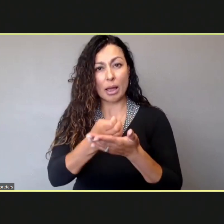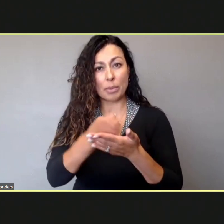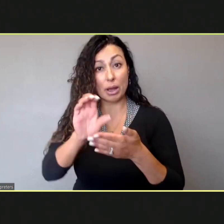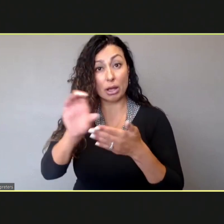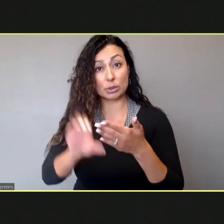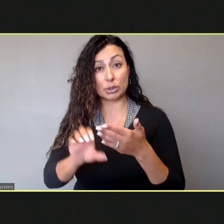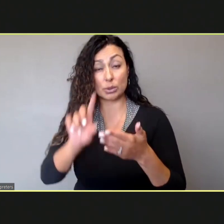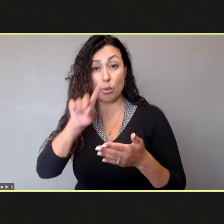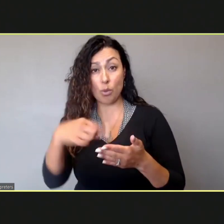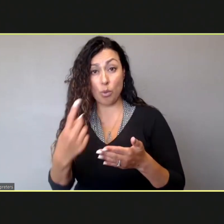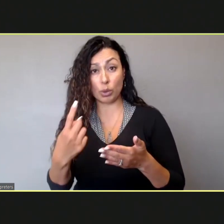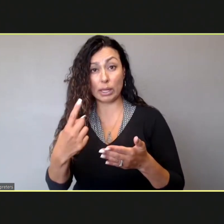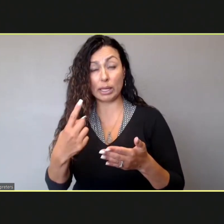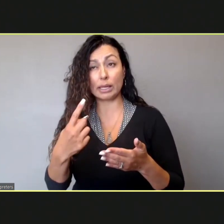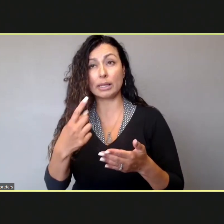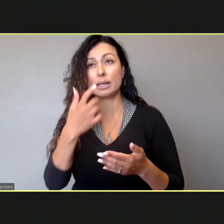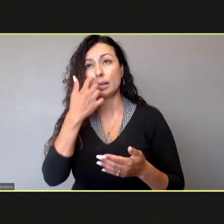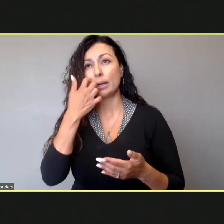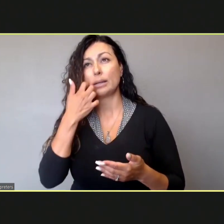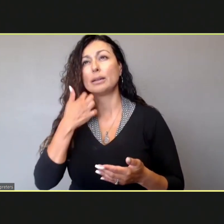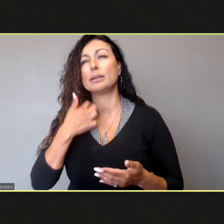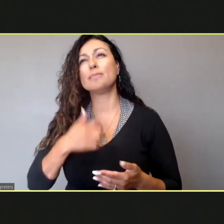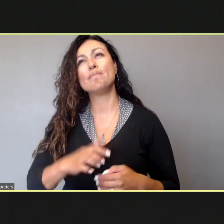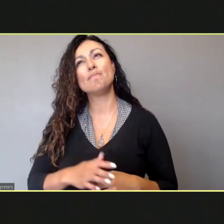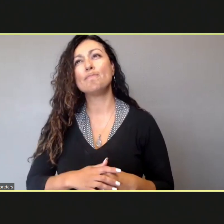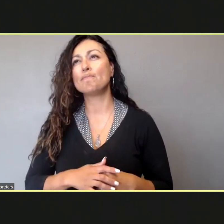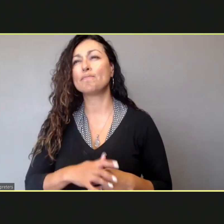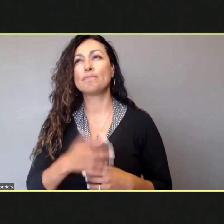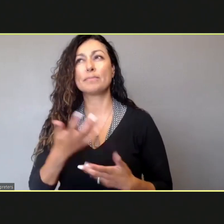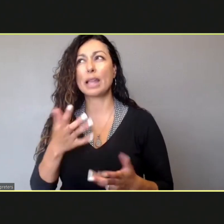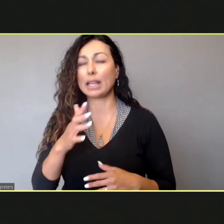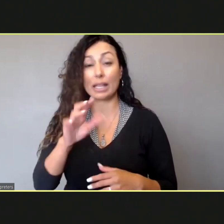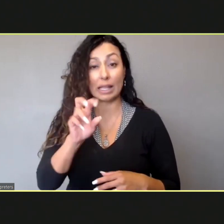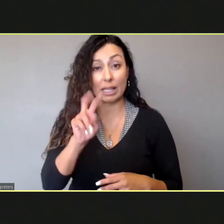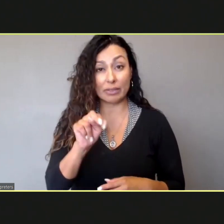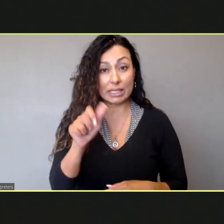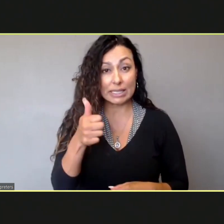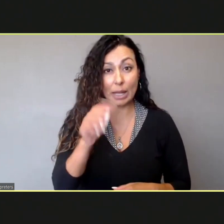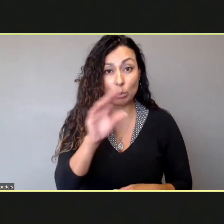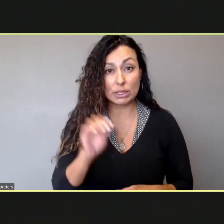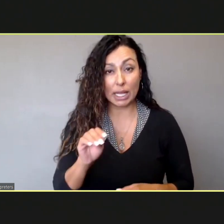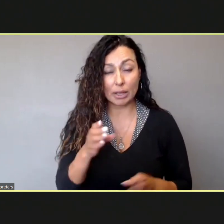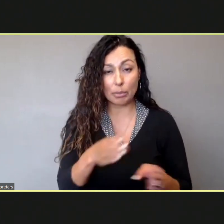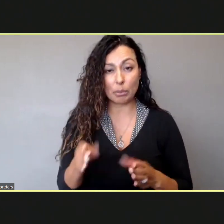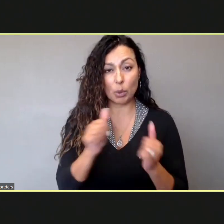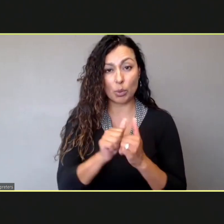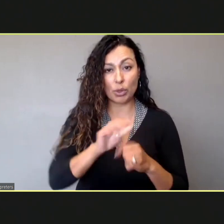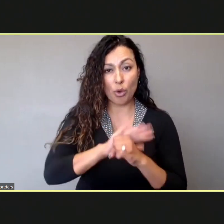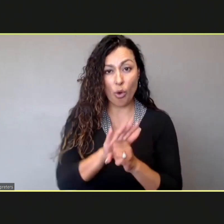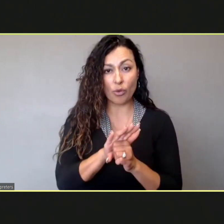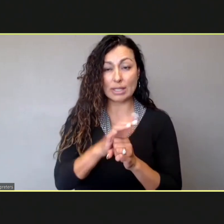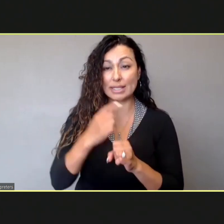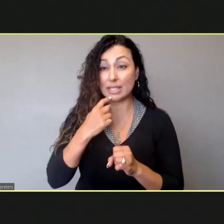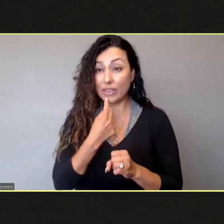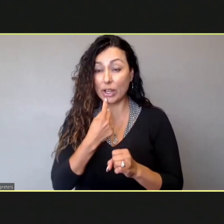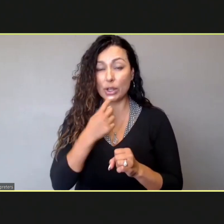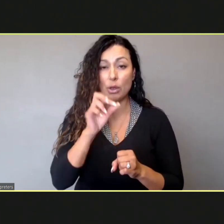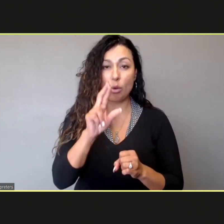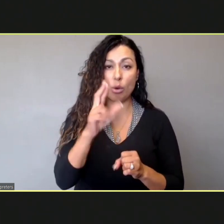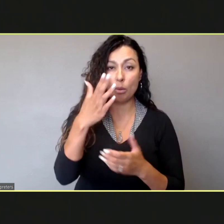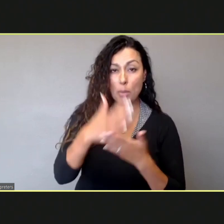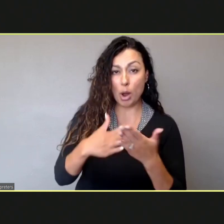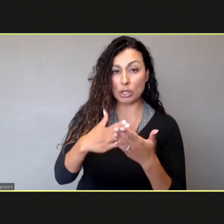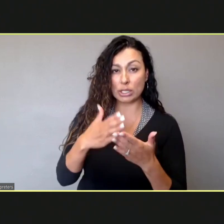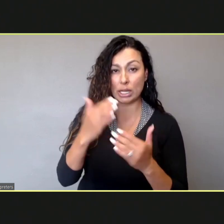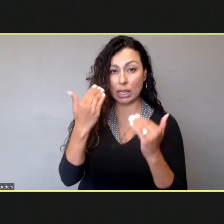alone to, let's just say 10% of people who had COVID, severely or partially limited in